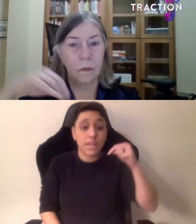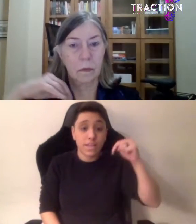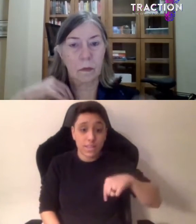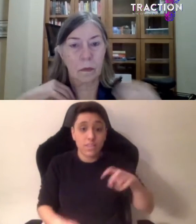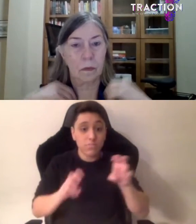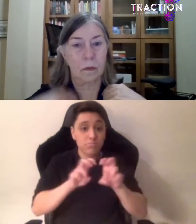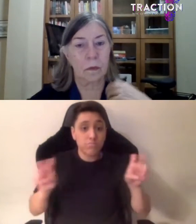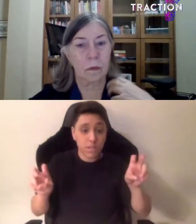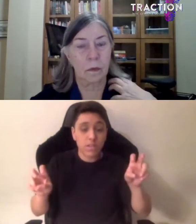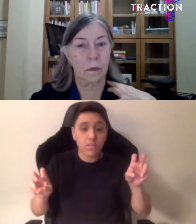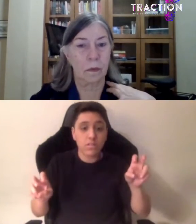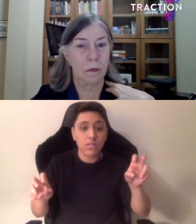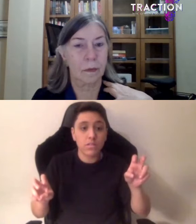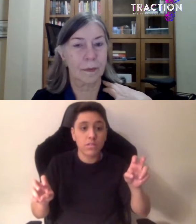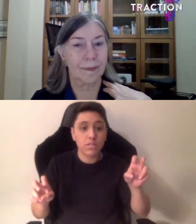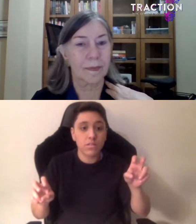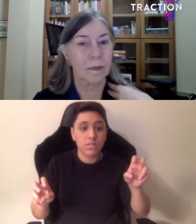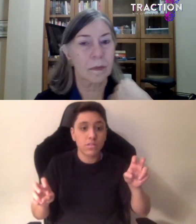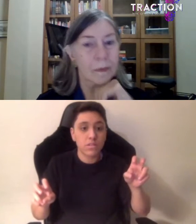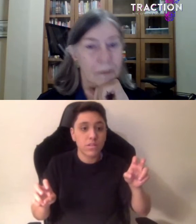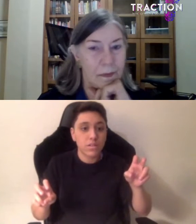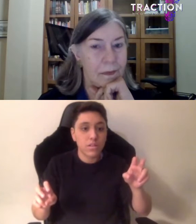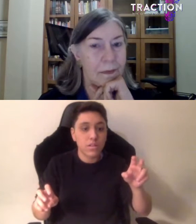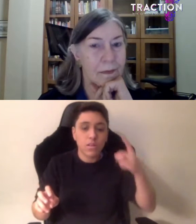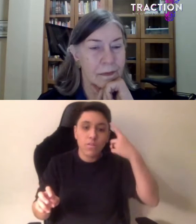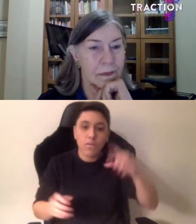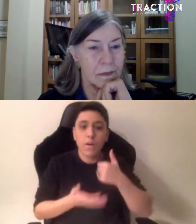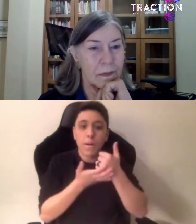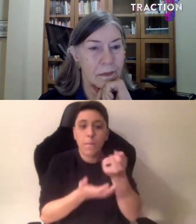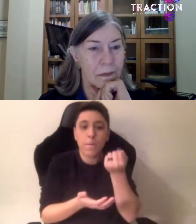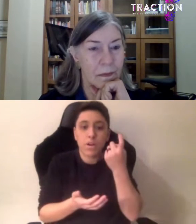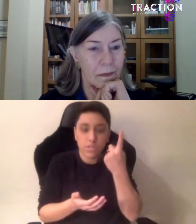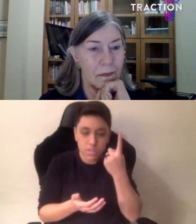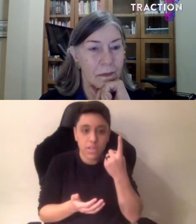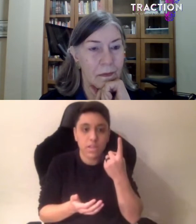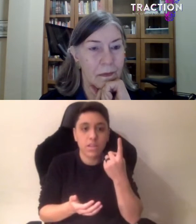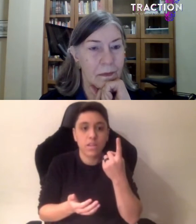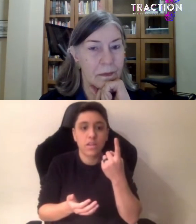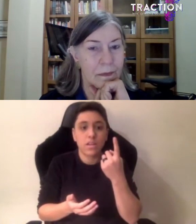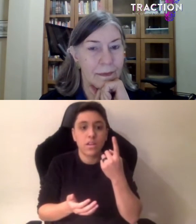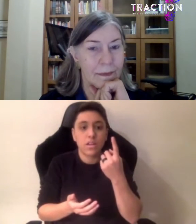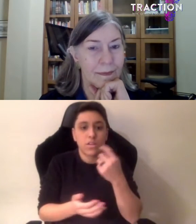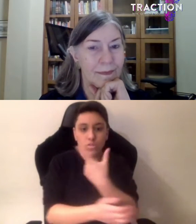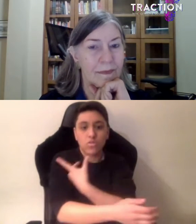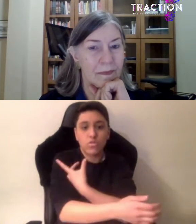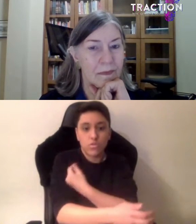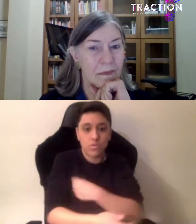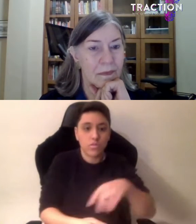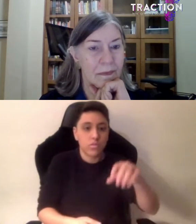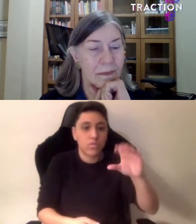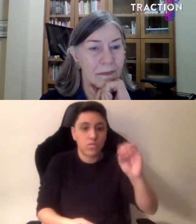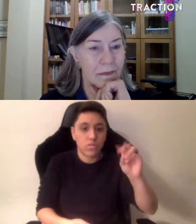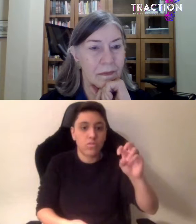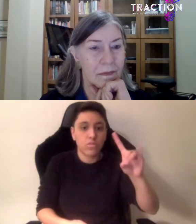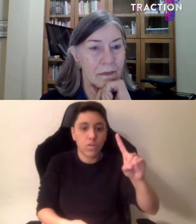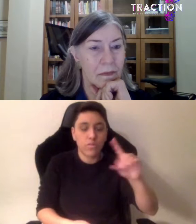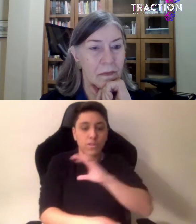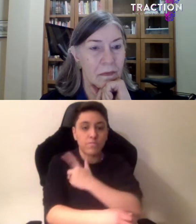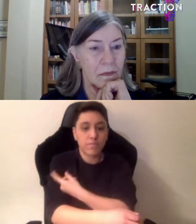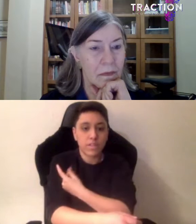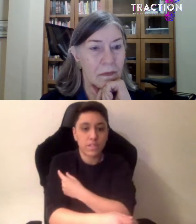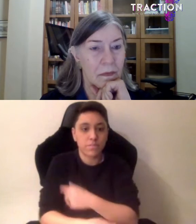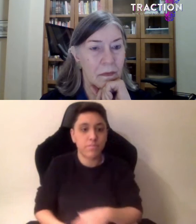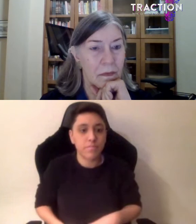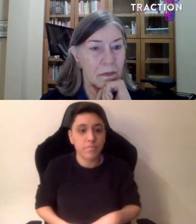answers about what we need to know about the COVID vaccines. And I want to note that when we say trans, we're really talking about anyone and everyone who